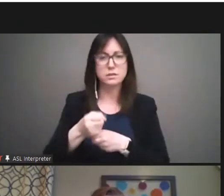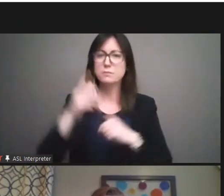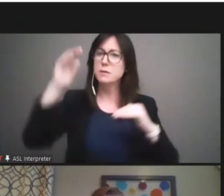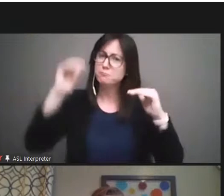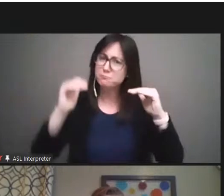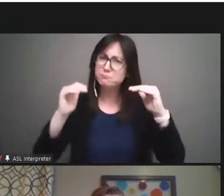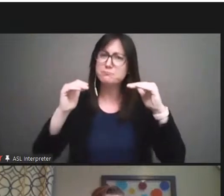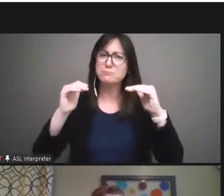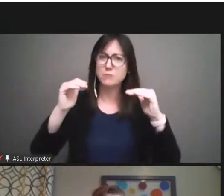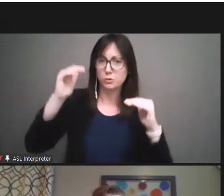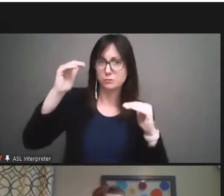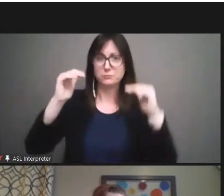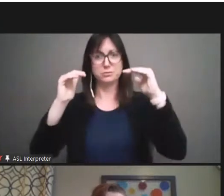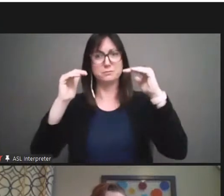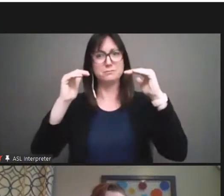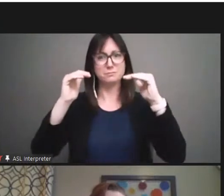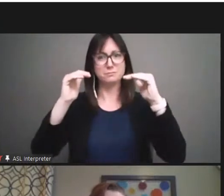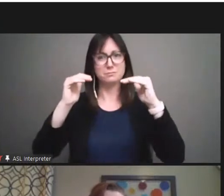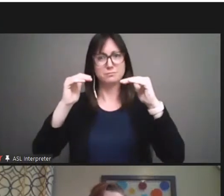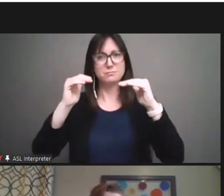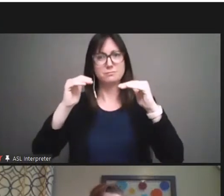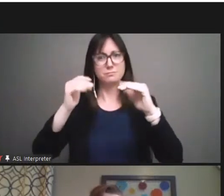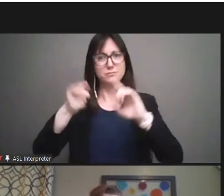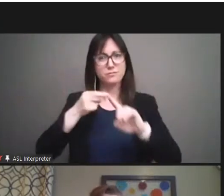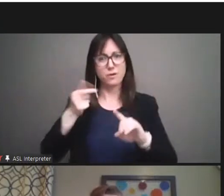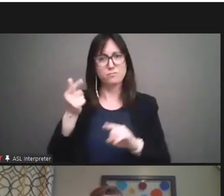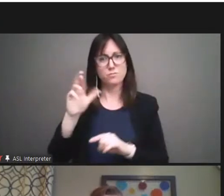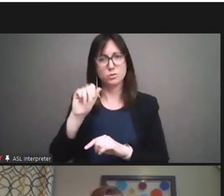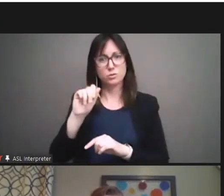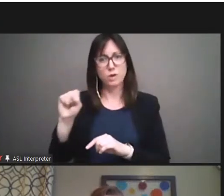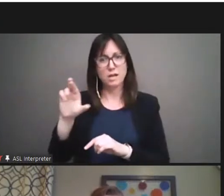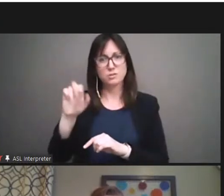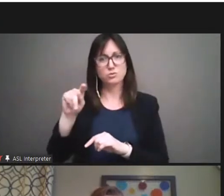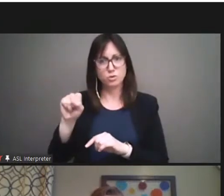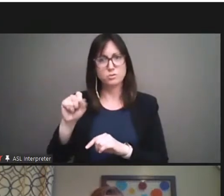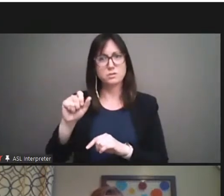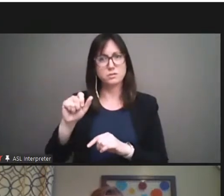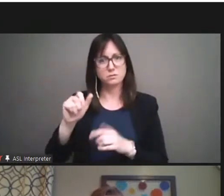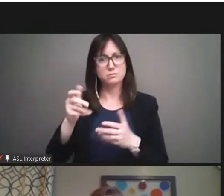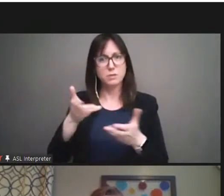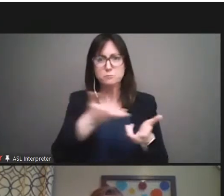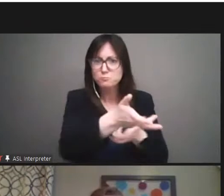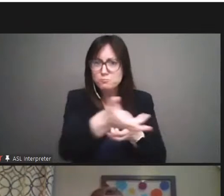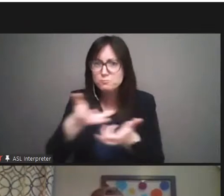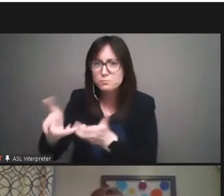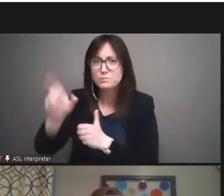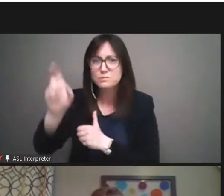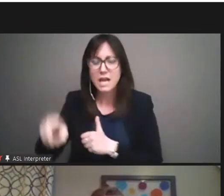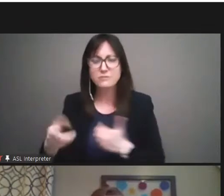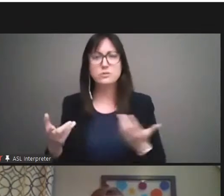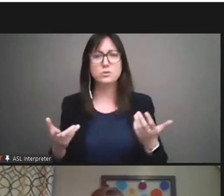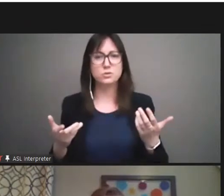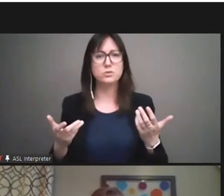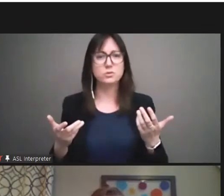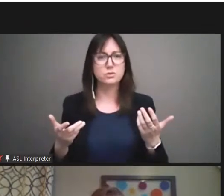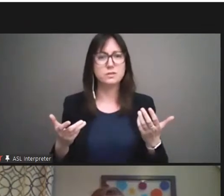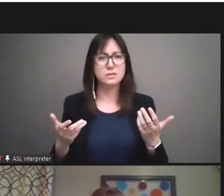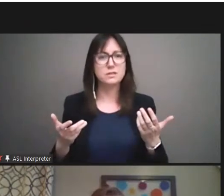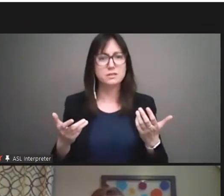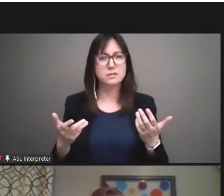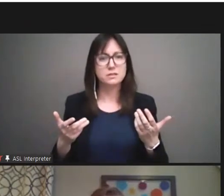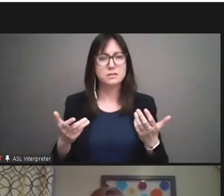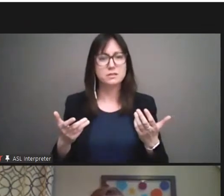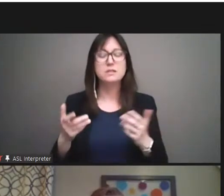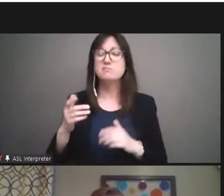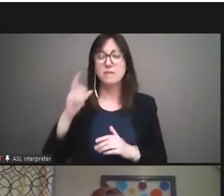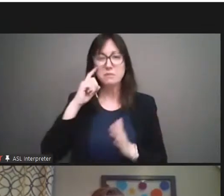leader, that speaks volumes. But I don't know. I find some of the criticism that I'll